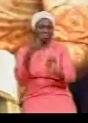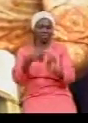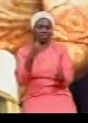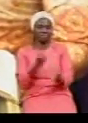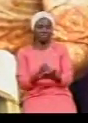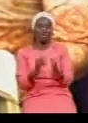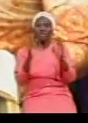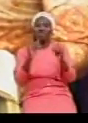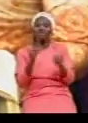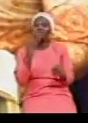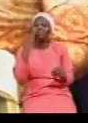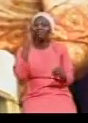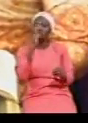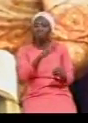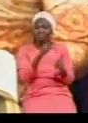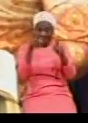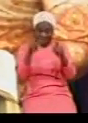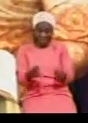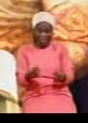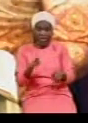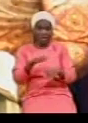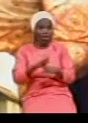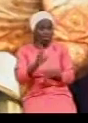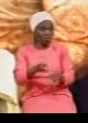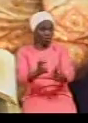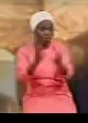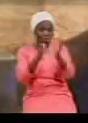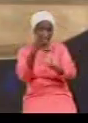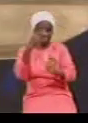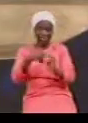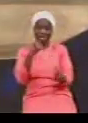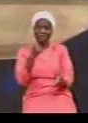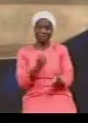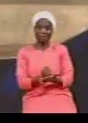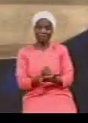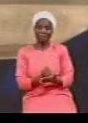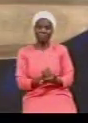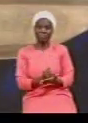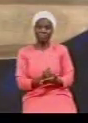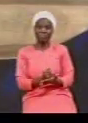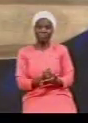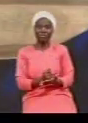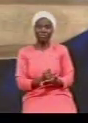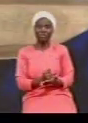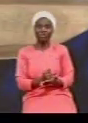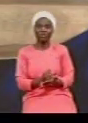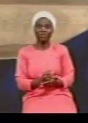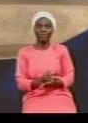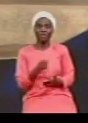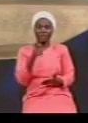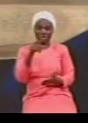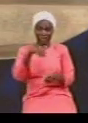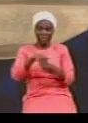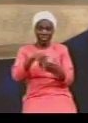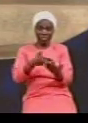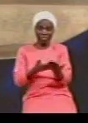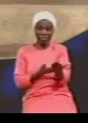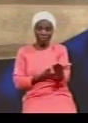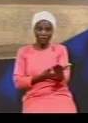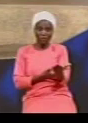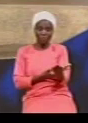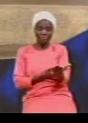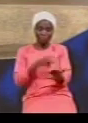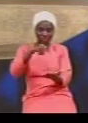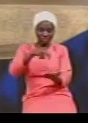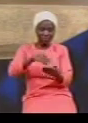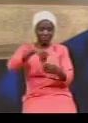No evil personality in your way. You'll stand in the morning and then you have your